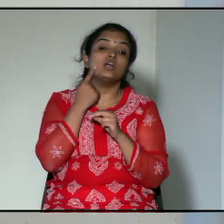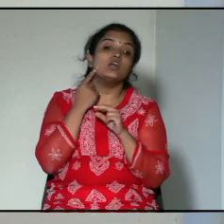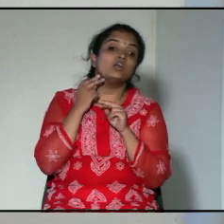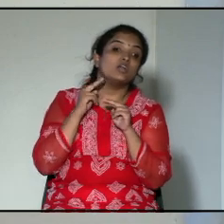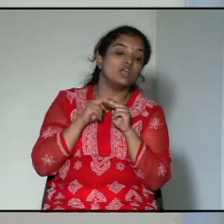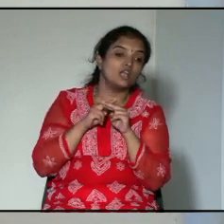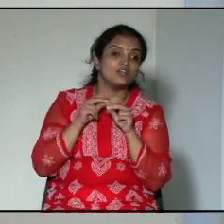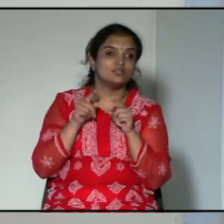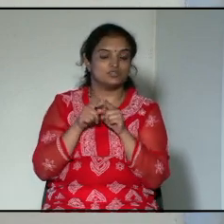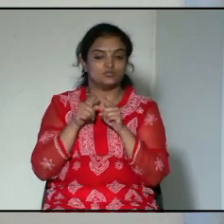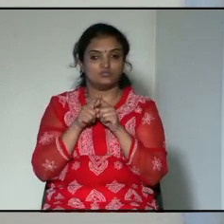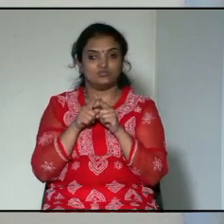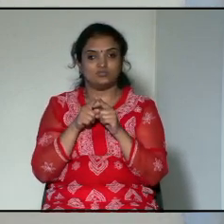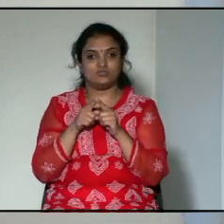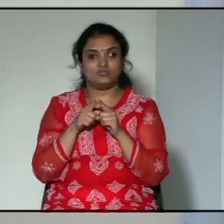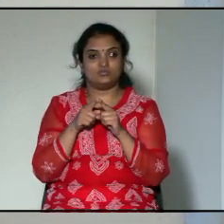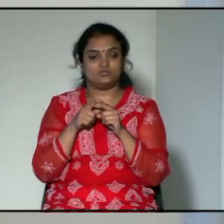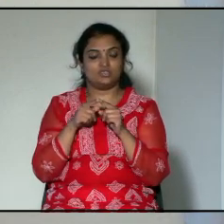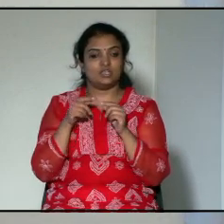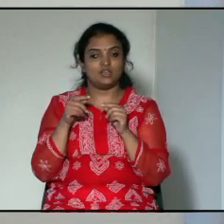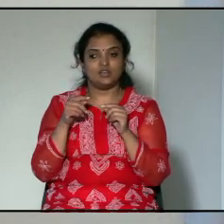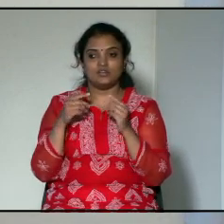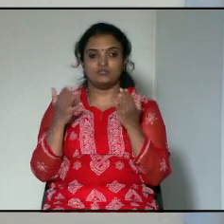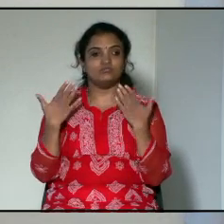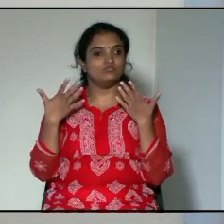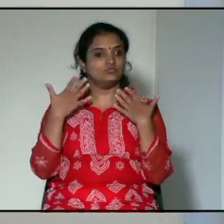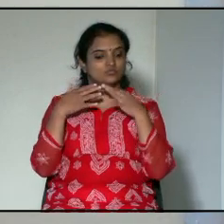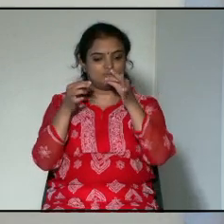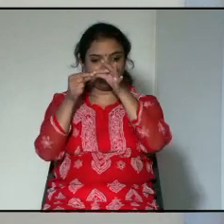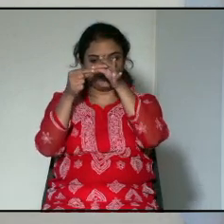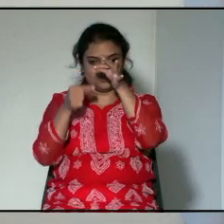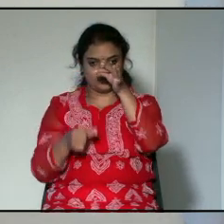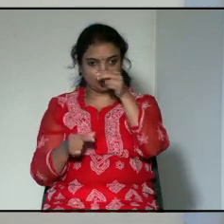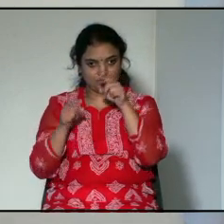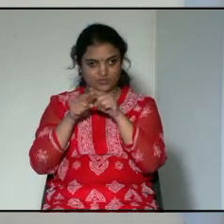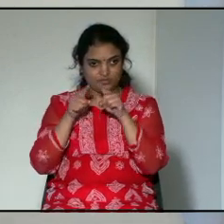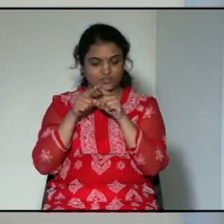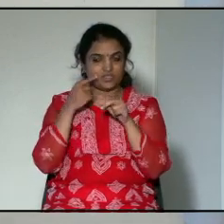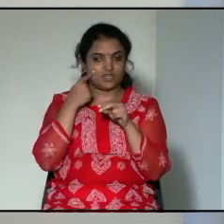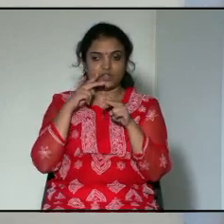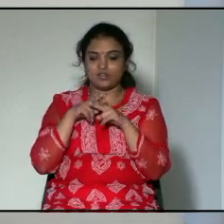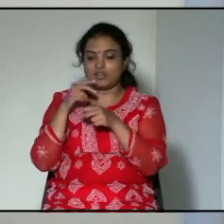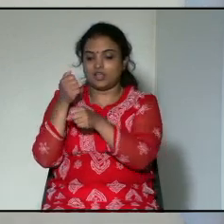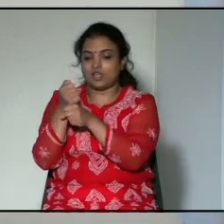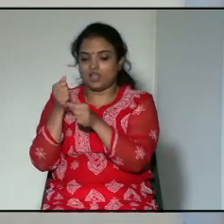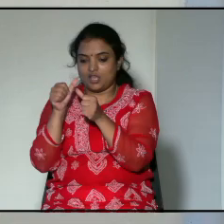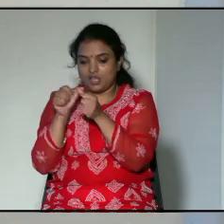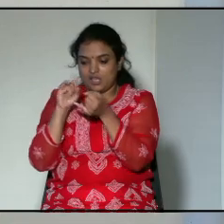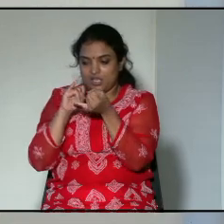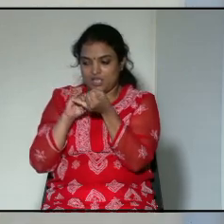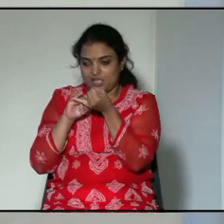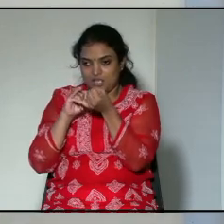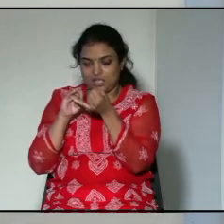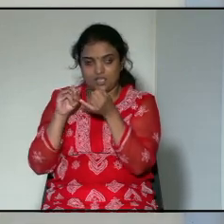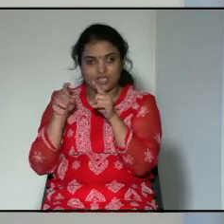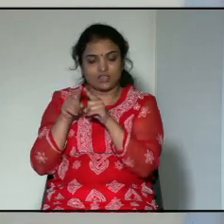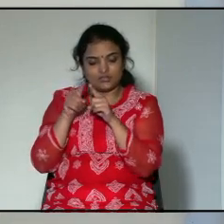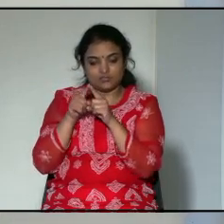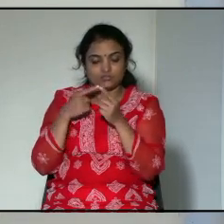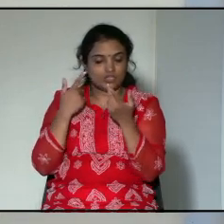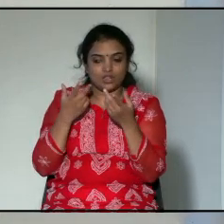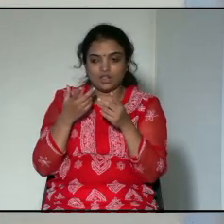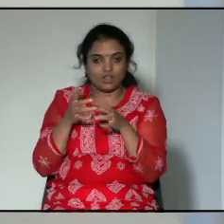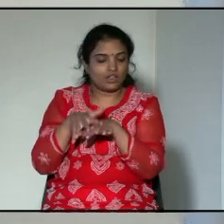windpipe has been positioned incorrectly, and there's no easy outlet for the gases that form within after the fire is